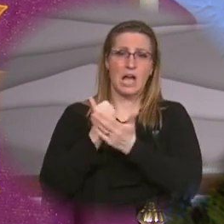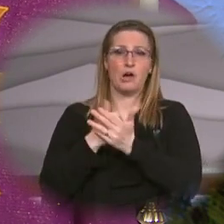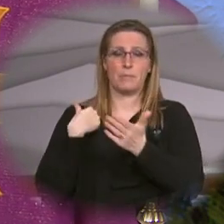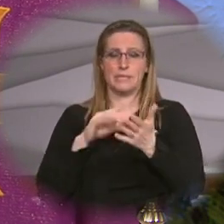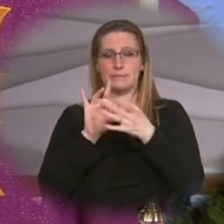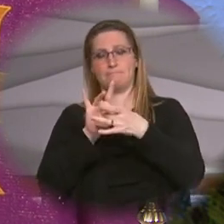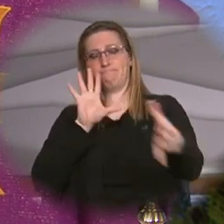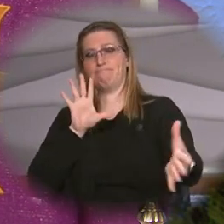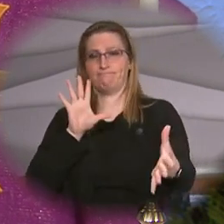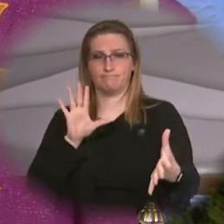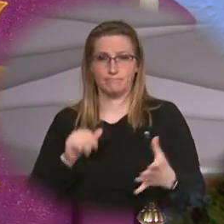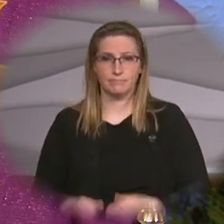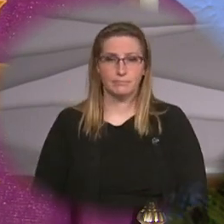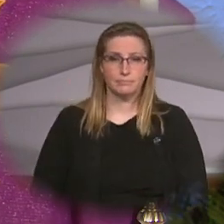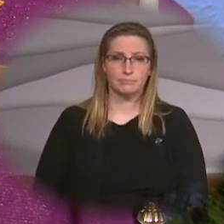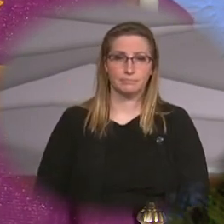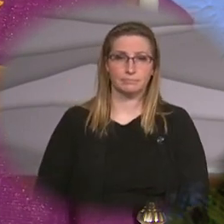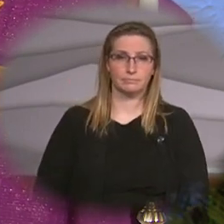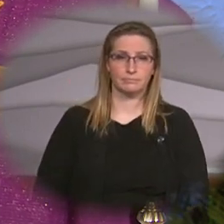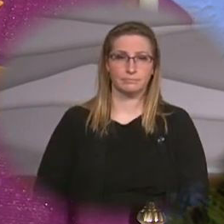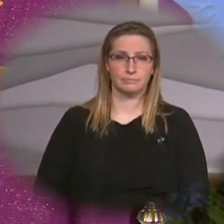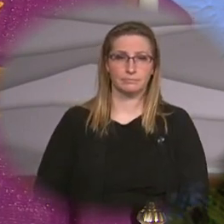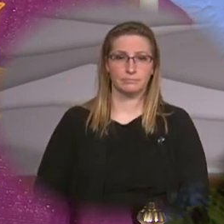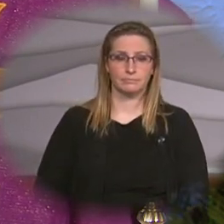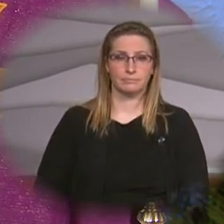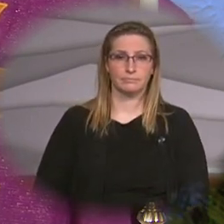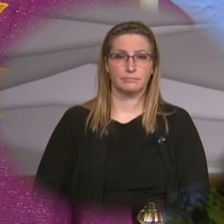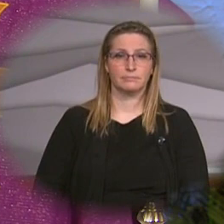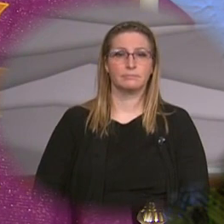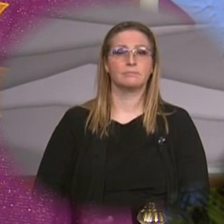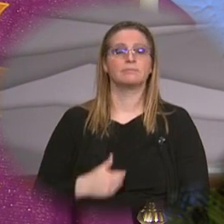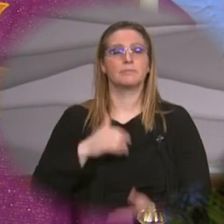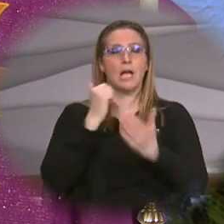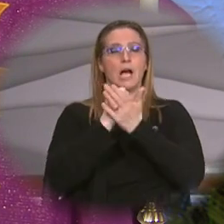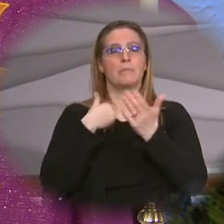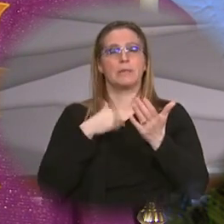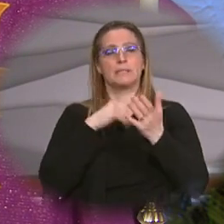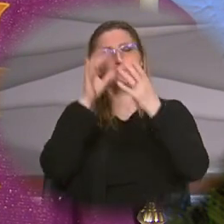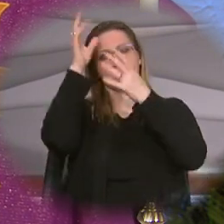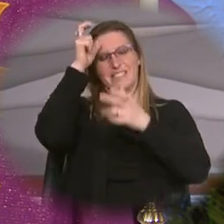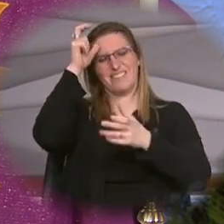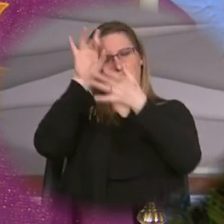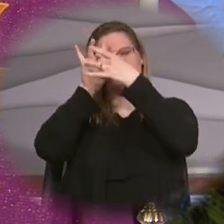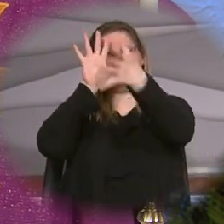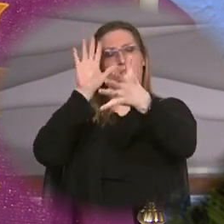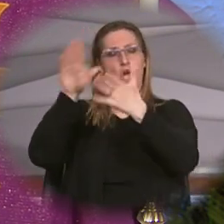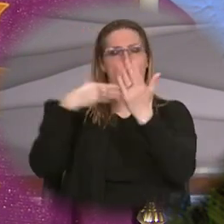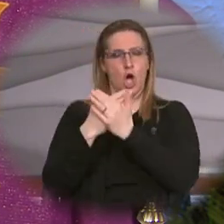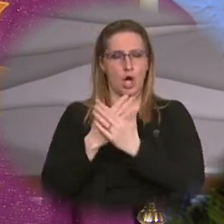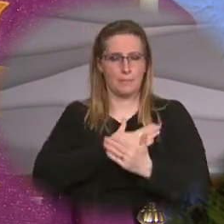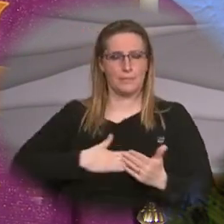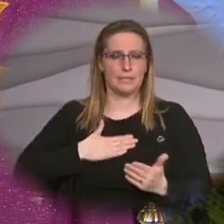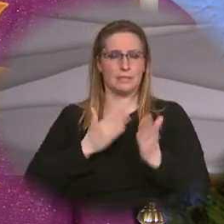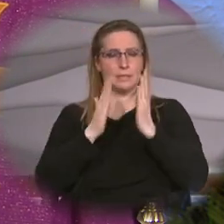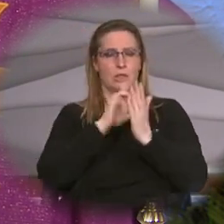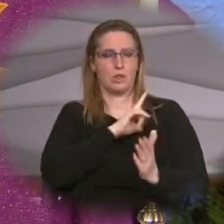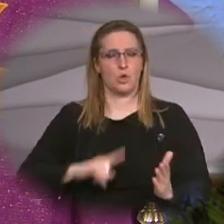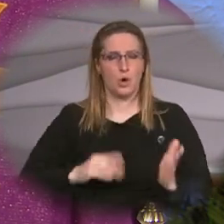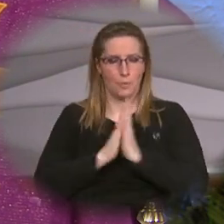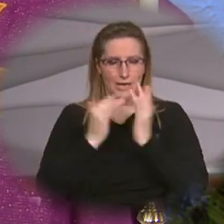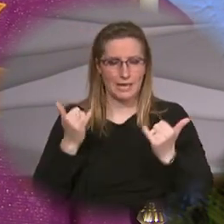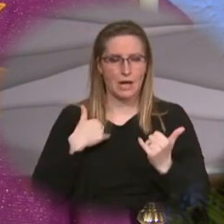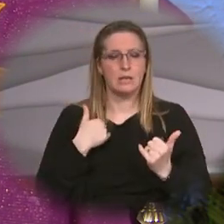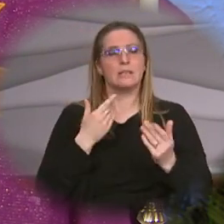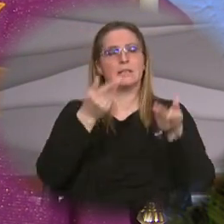not into temptation, but deliver us from evil. Deliver us, Lord, we pray, from every evil. Graciously